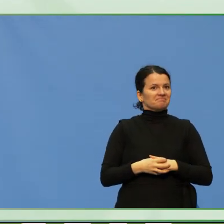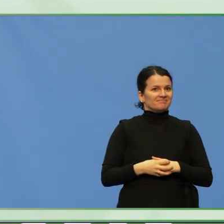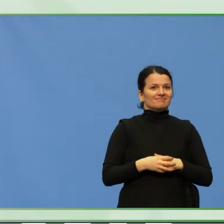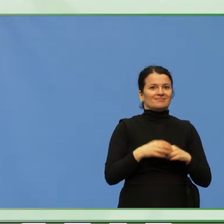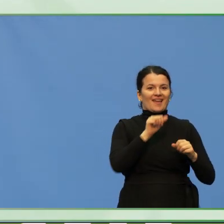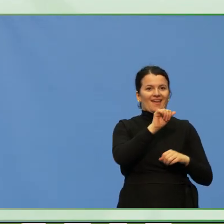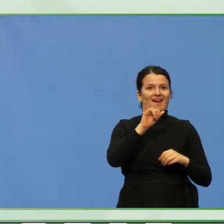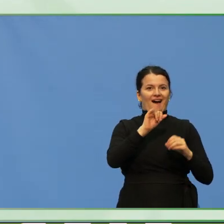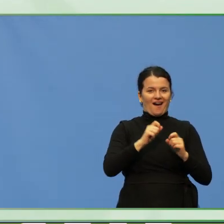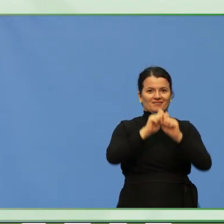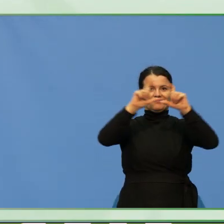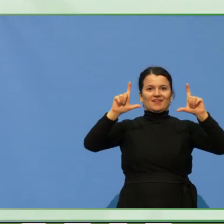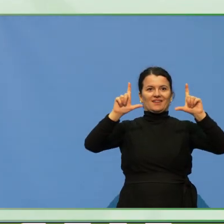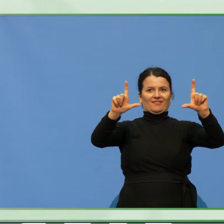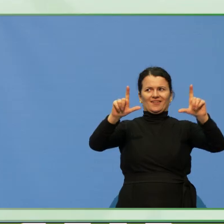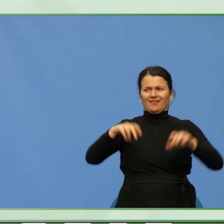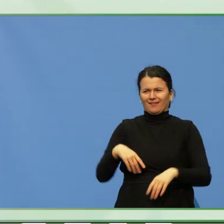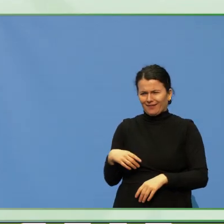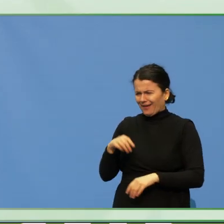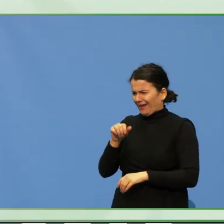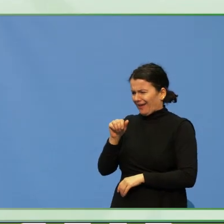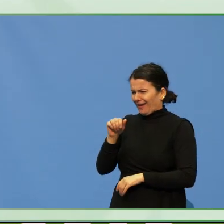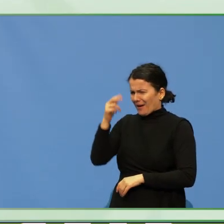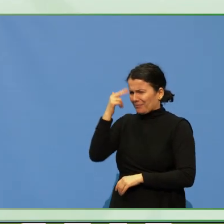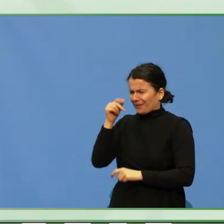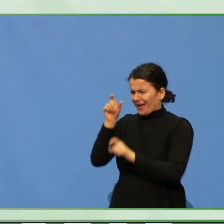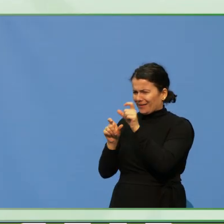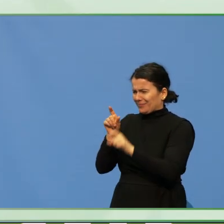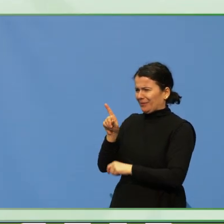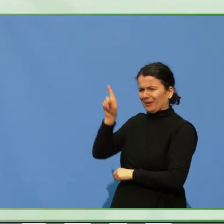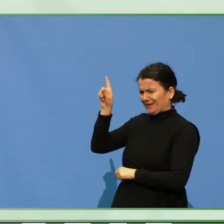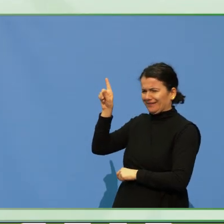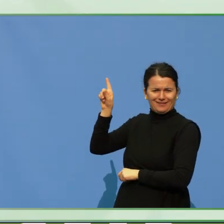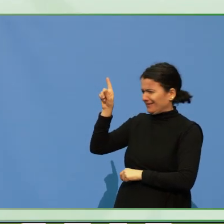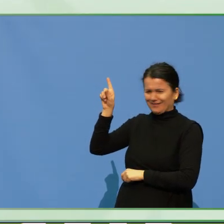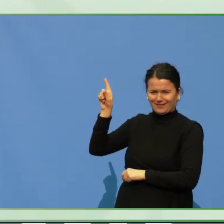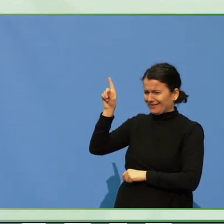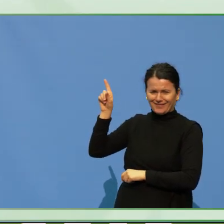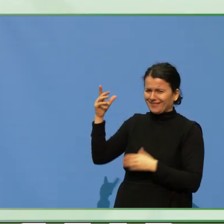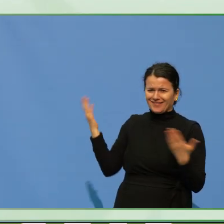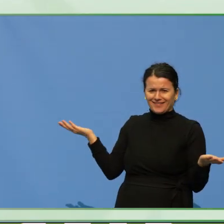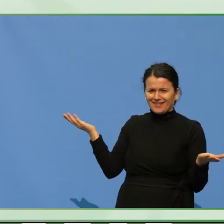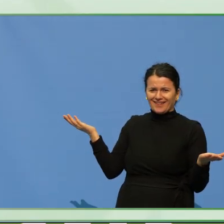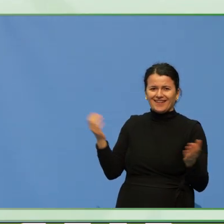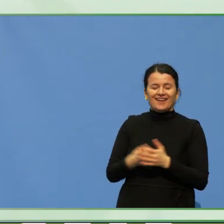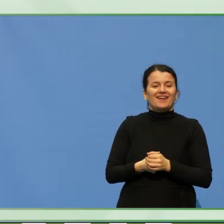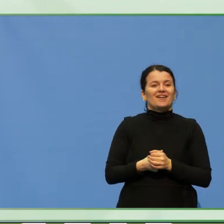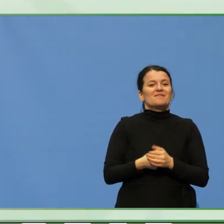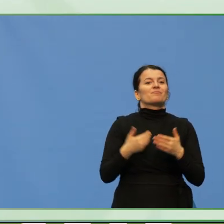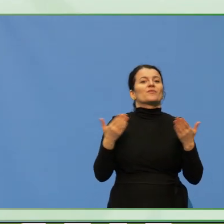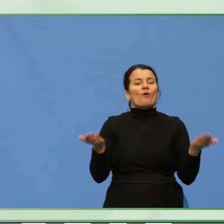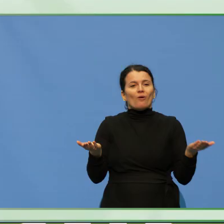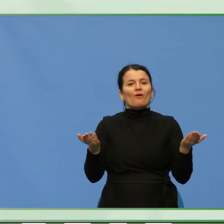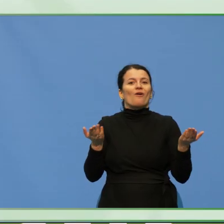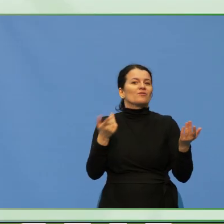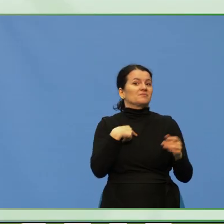no, that is not the case. If you are looking to build a picture or understand what